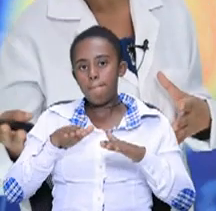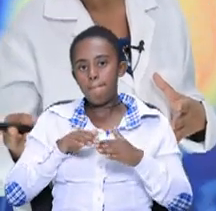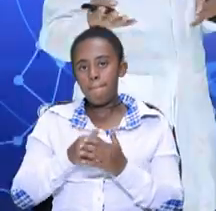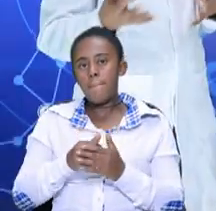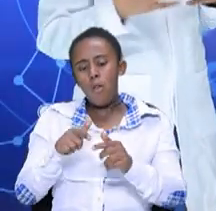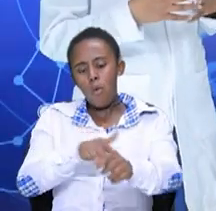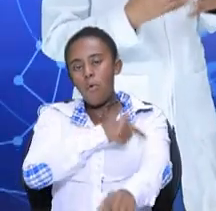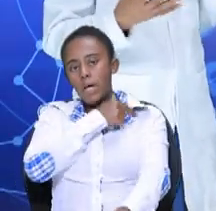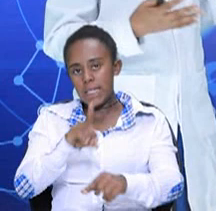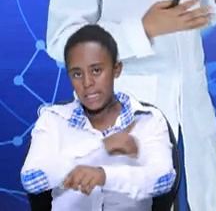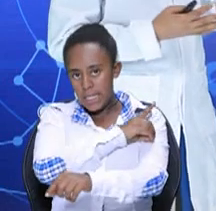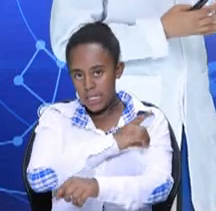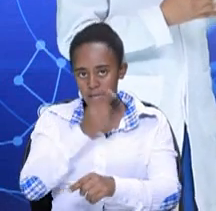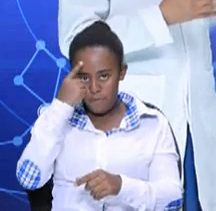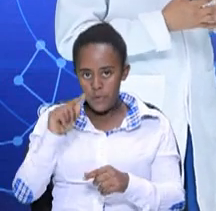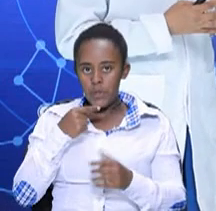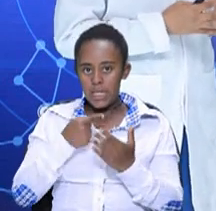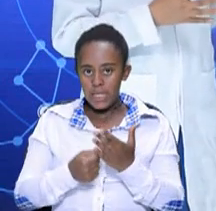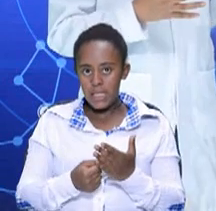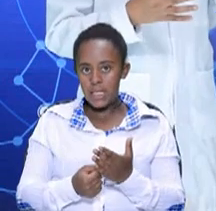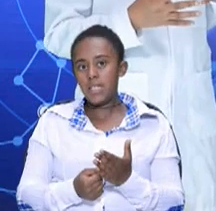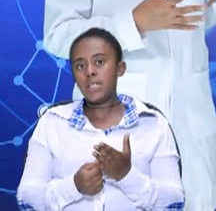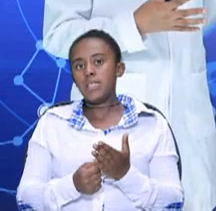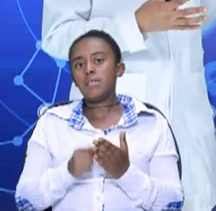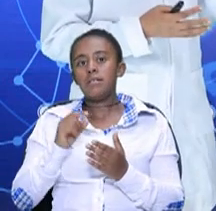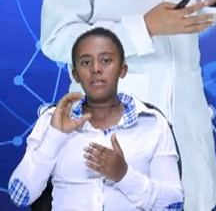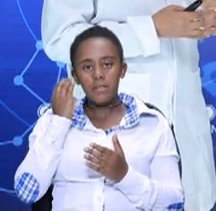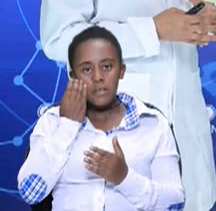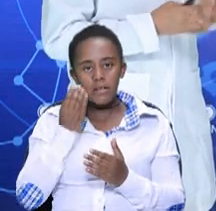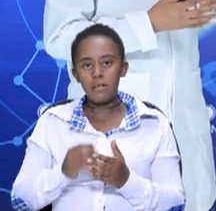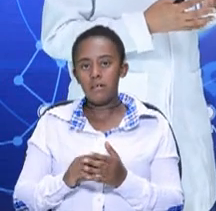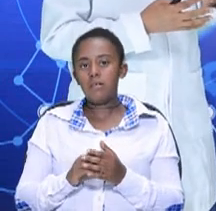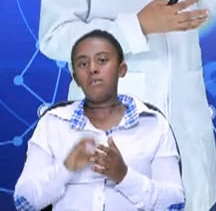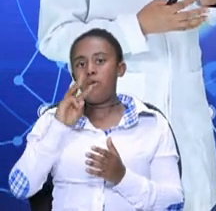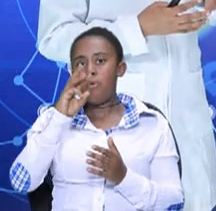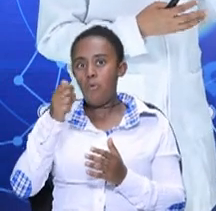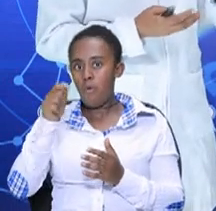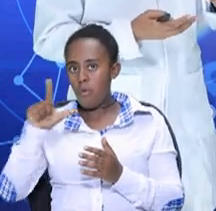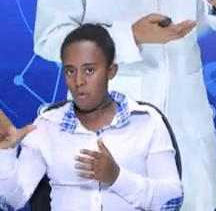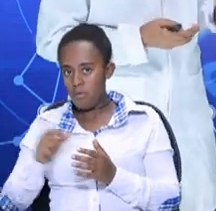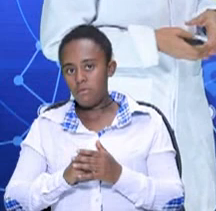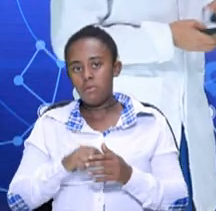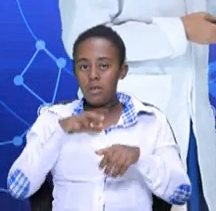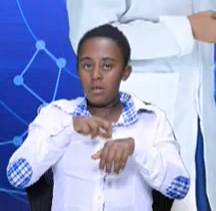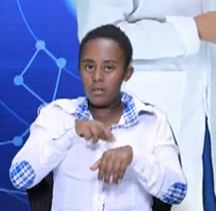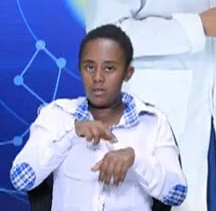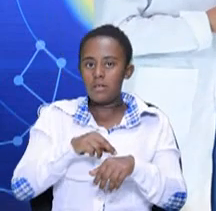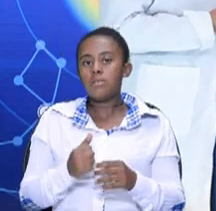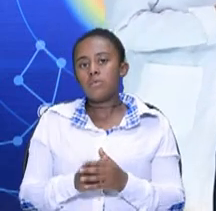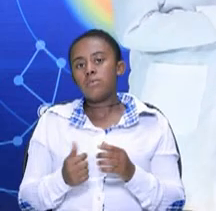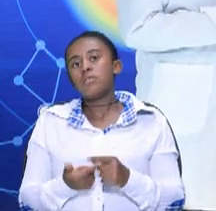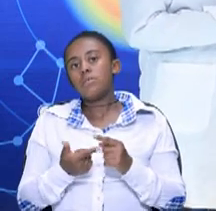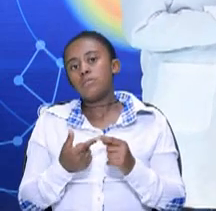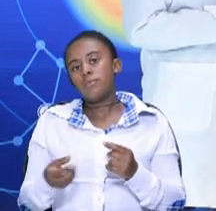longer distance. For this reason, they need thick wall that can resist the pressure. In